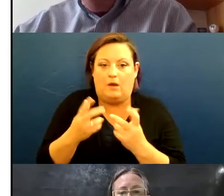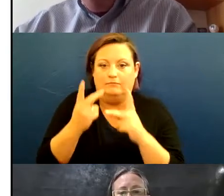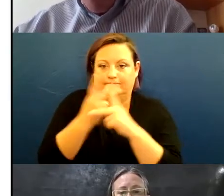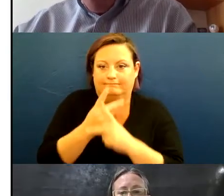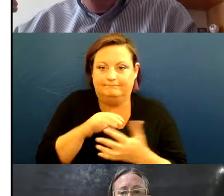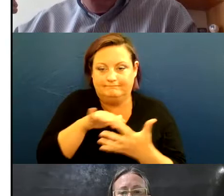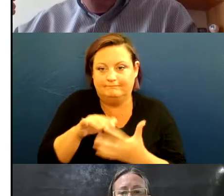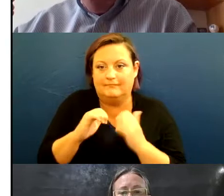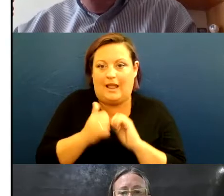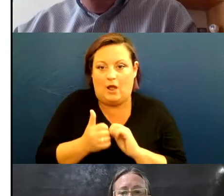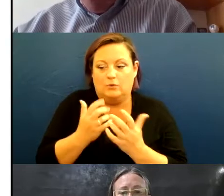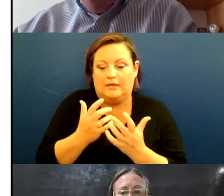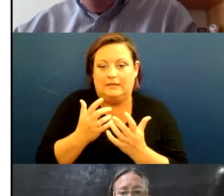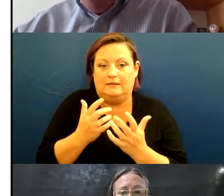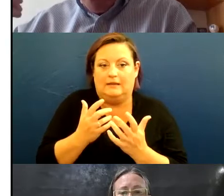and actually